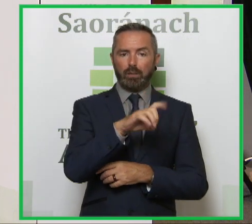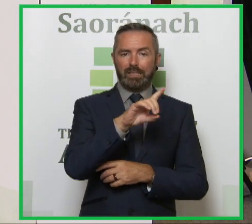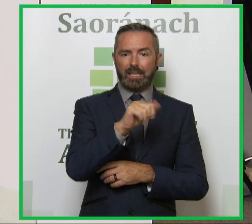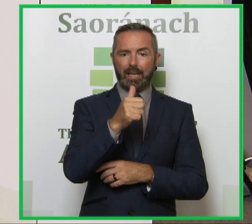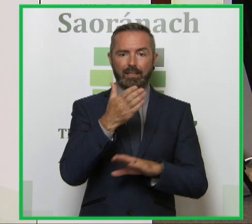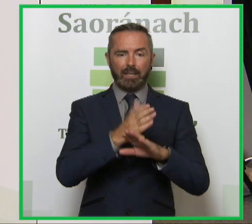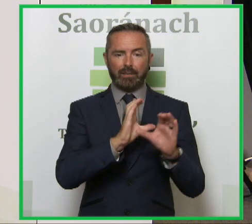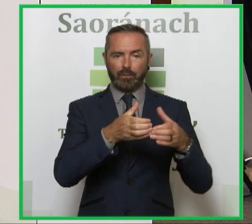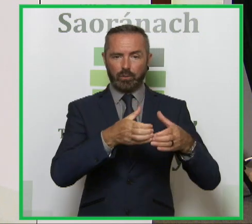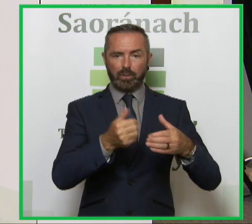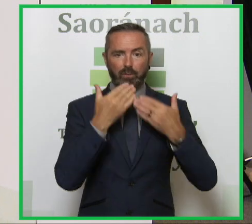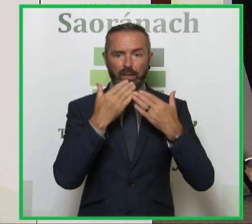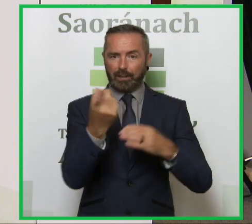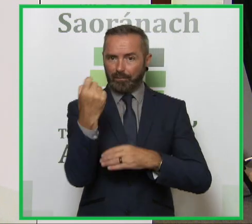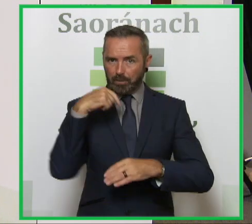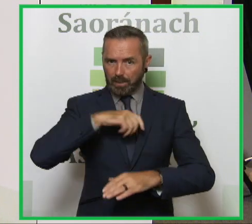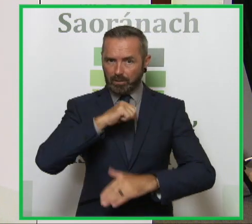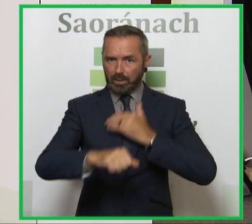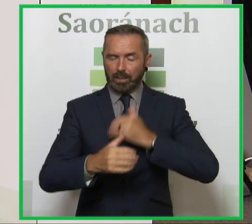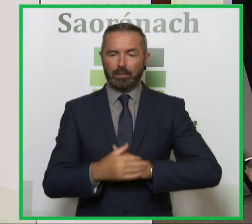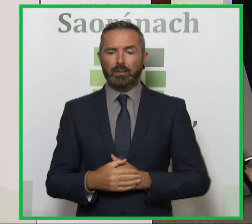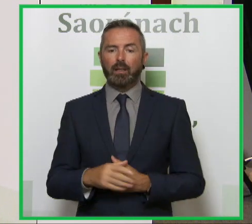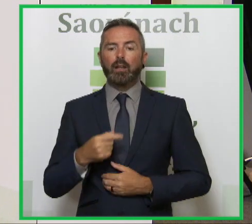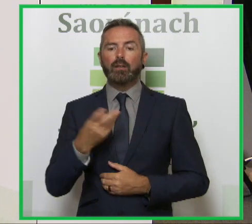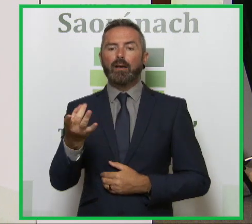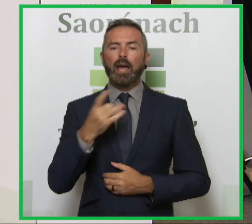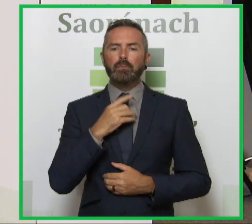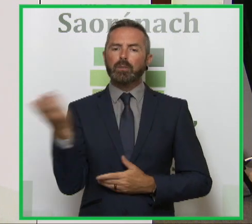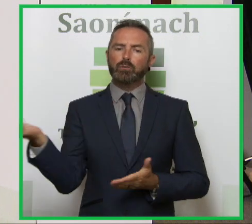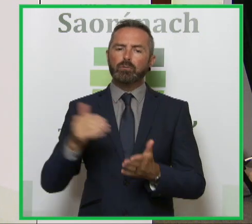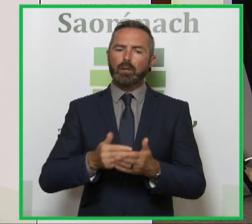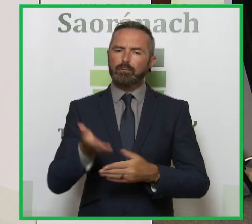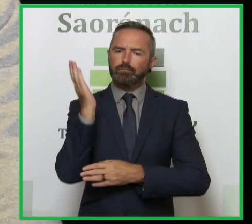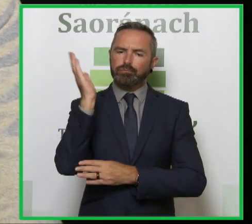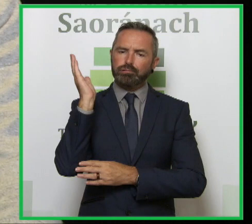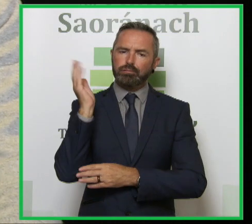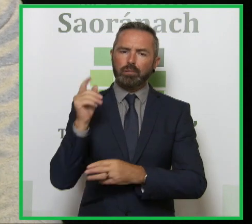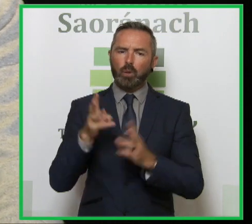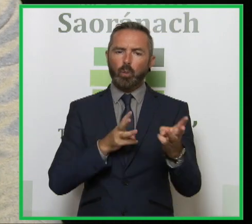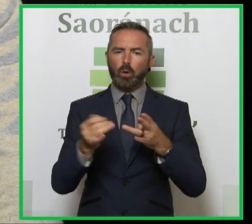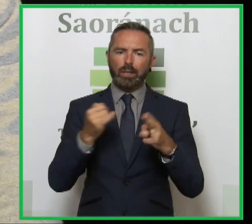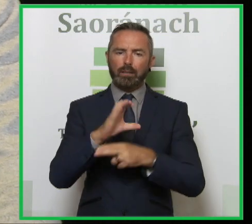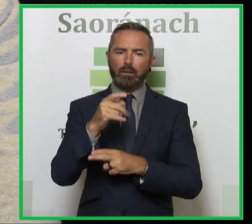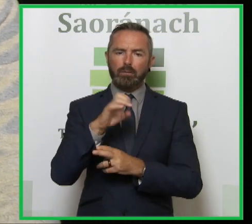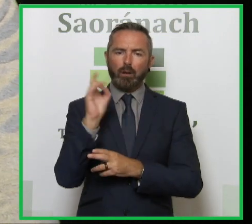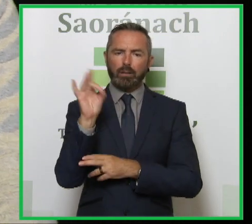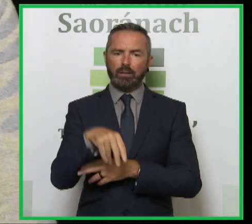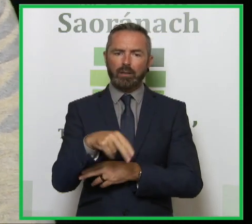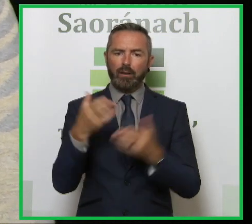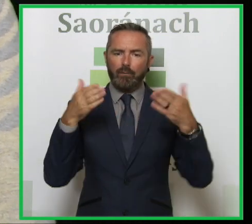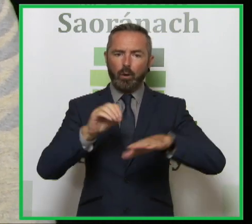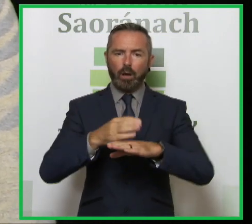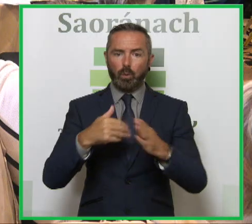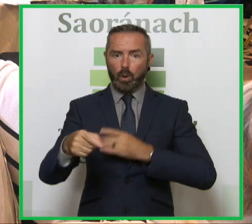here today. I've been asked to come along and give an input on our work in Clondalkin, and especially to focus on what we're